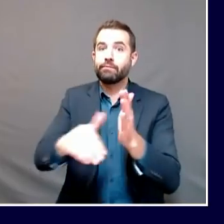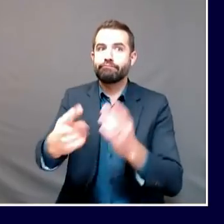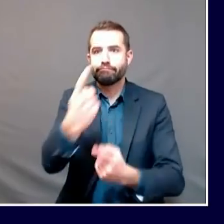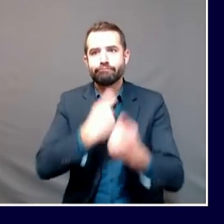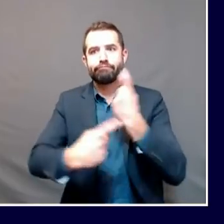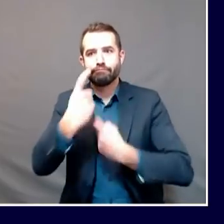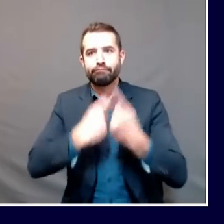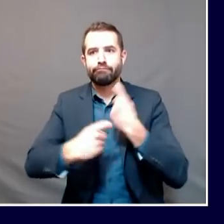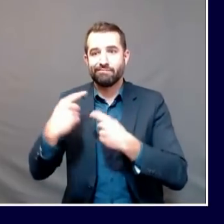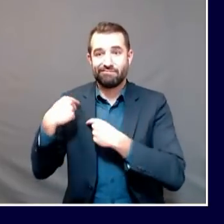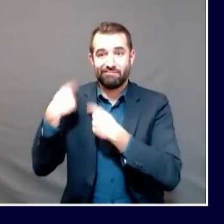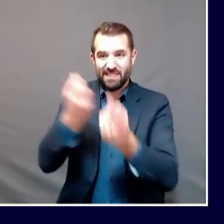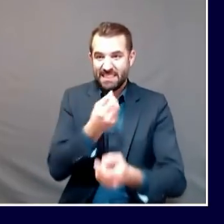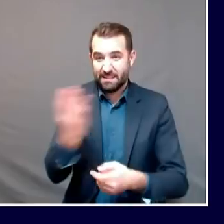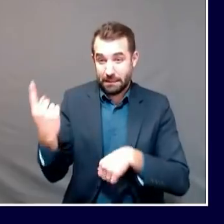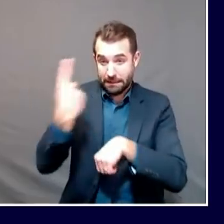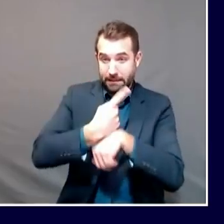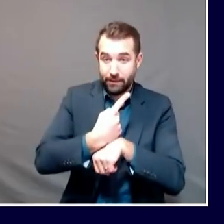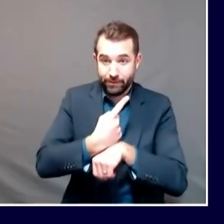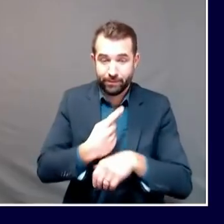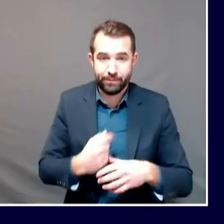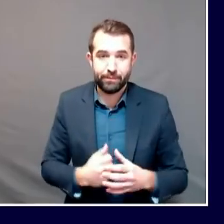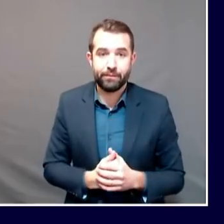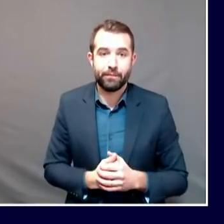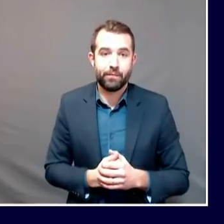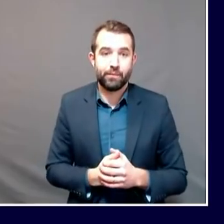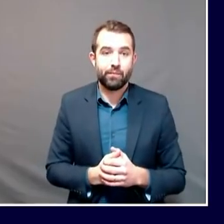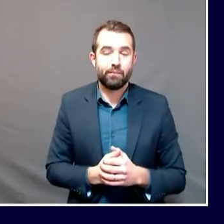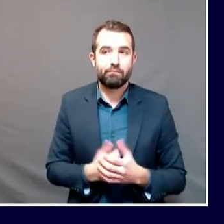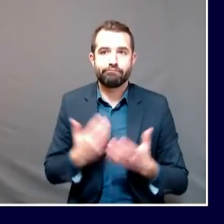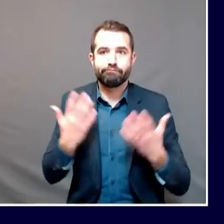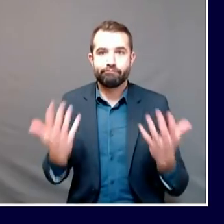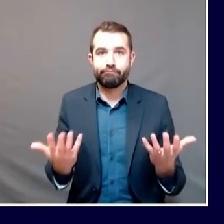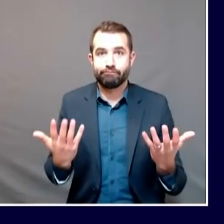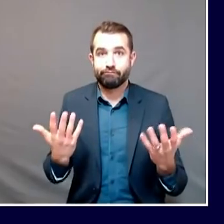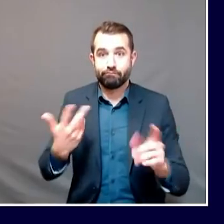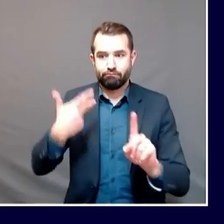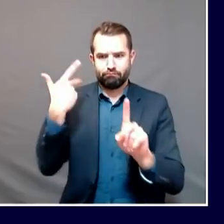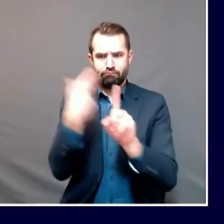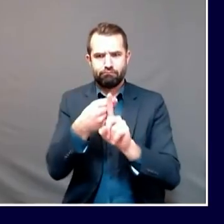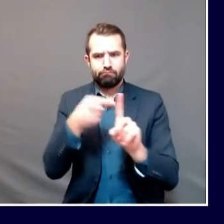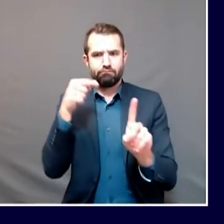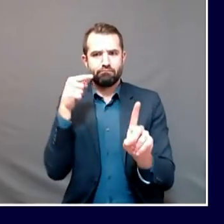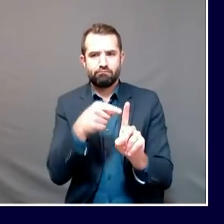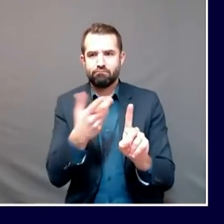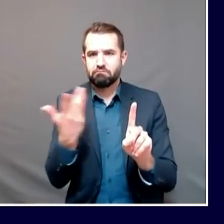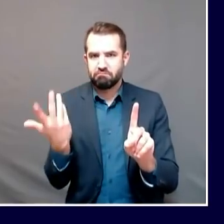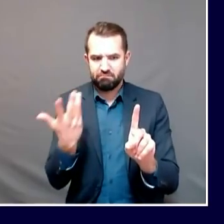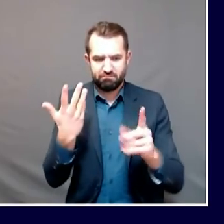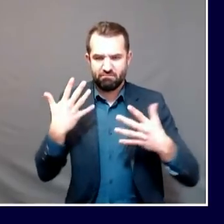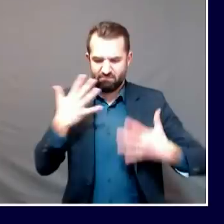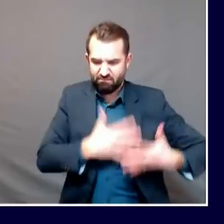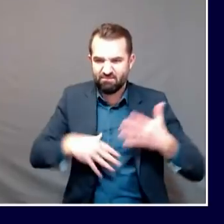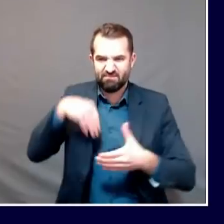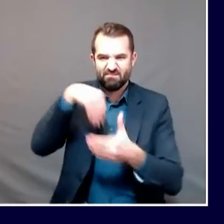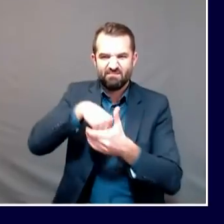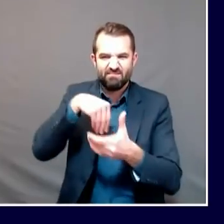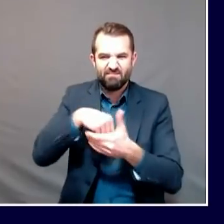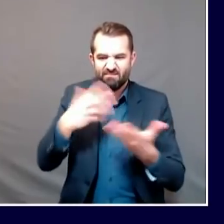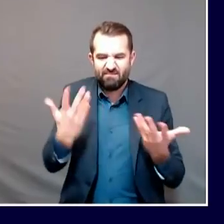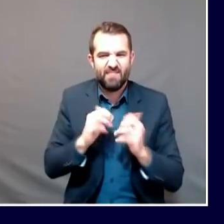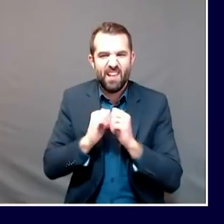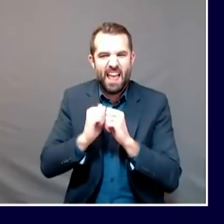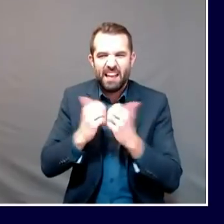few days is, how do these vaccines work? Well, the vaccine that's been authorized,